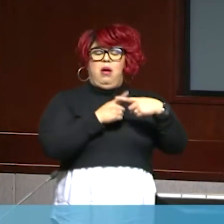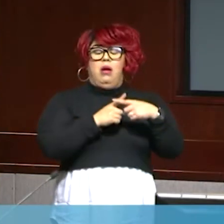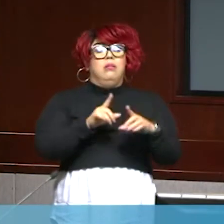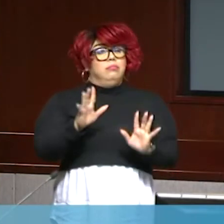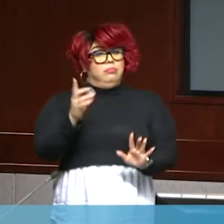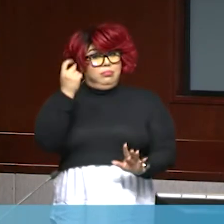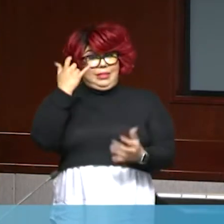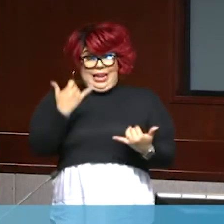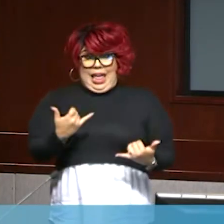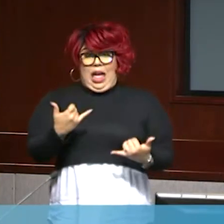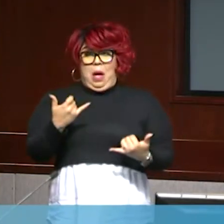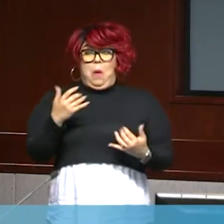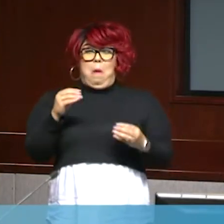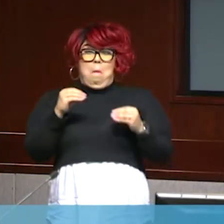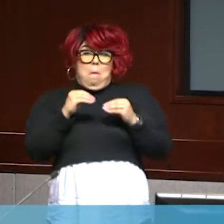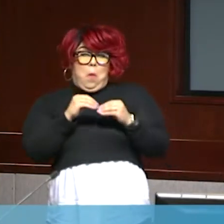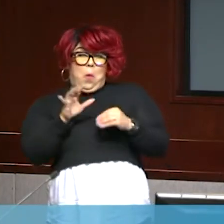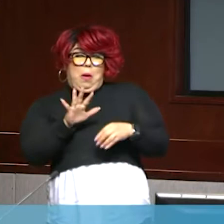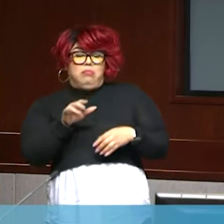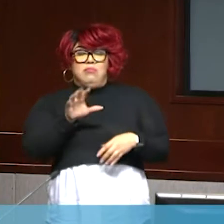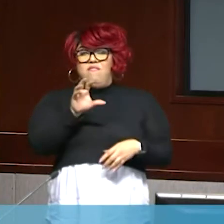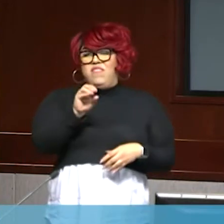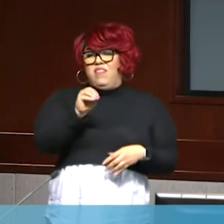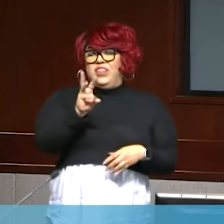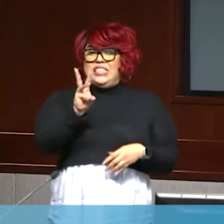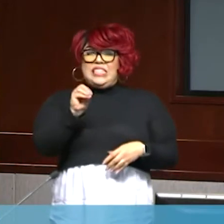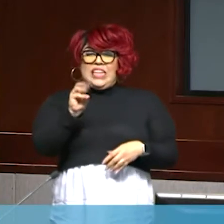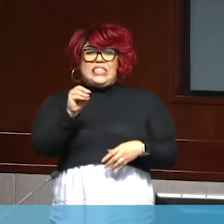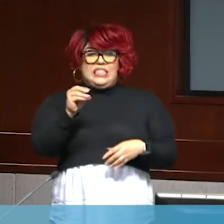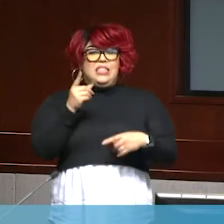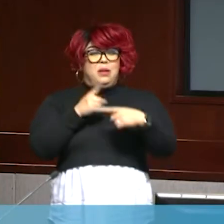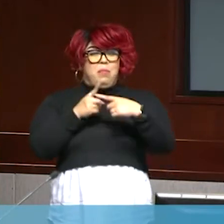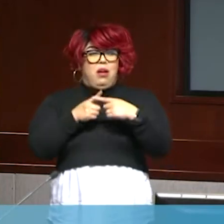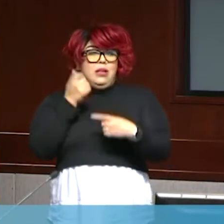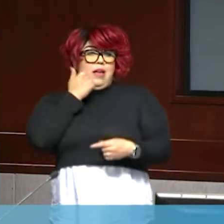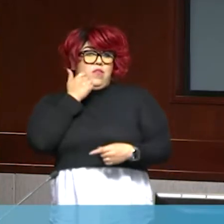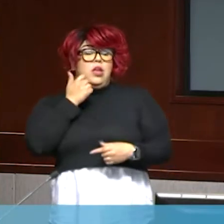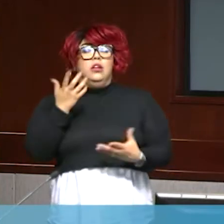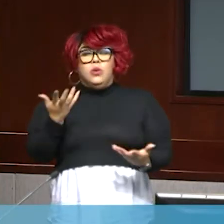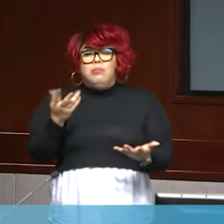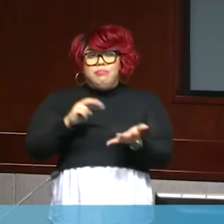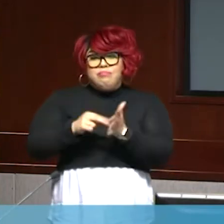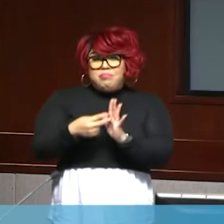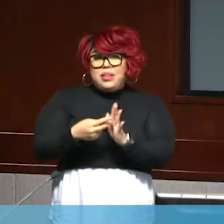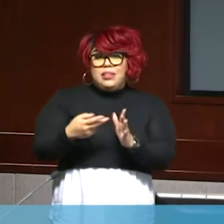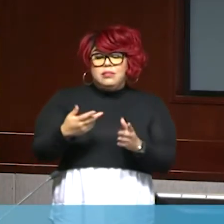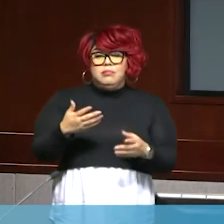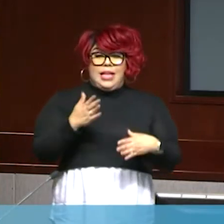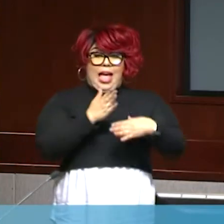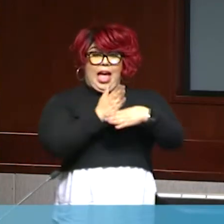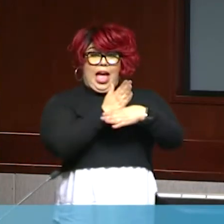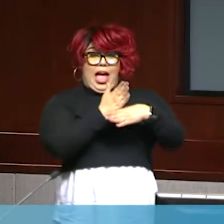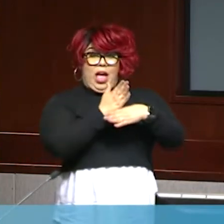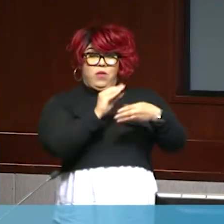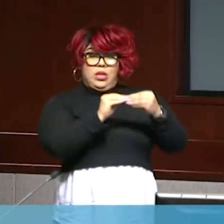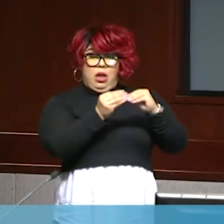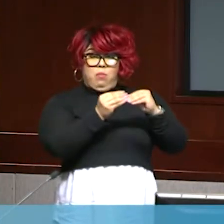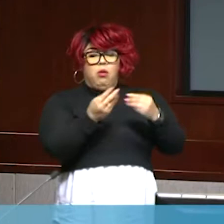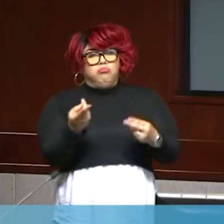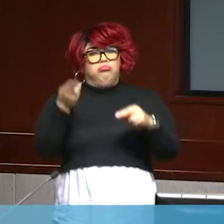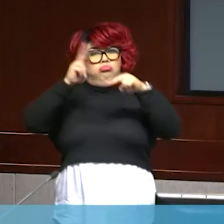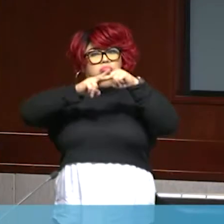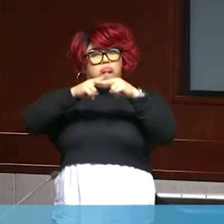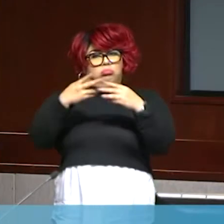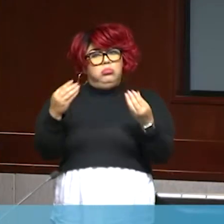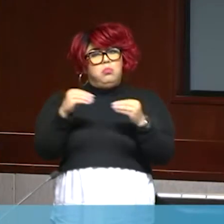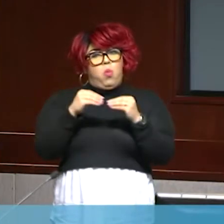seeing closer to 50 to 60 new cases a day. So we have seen an increase in the number of cases per day that are getting